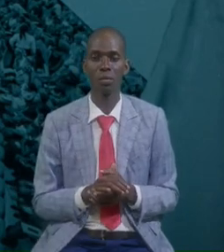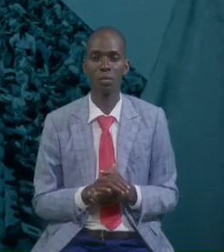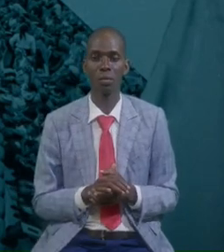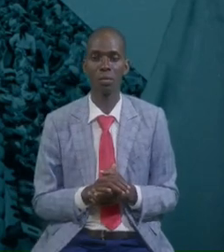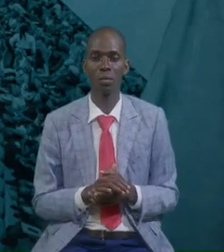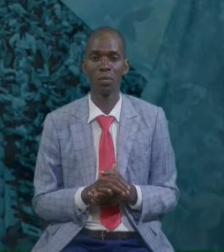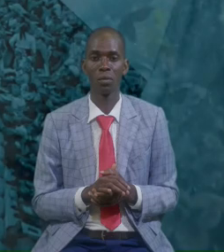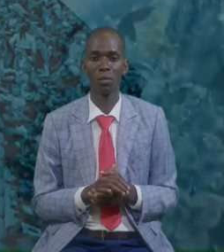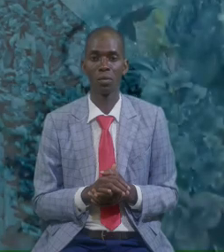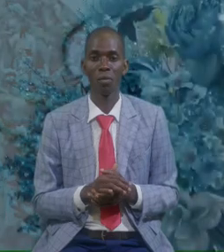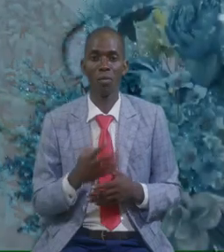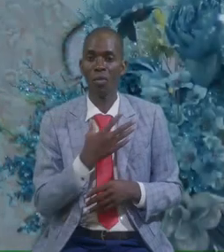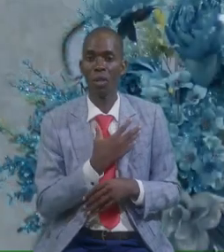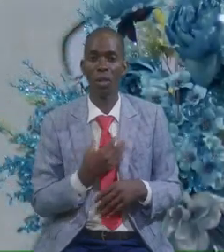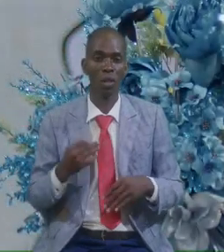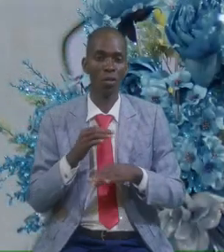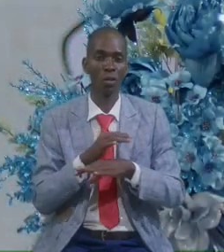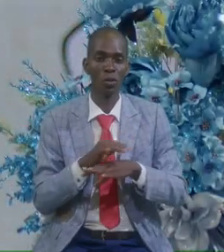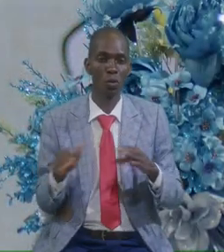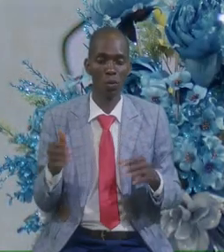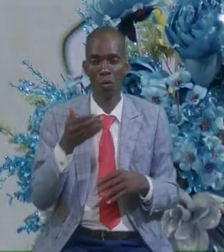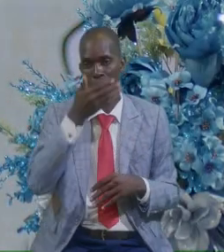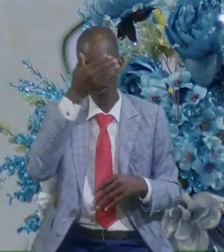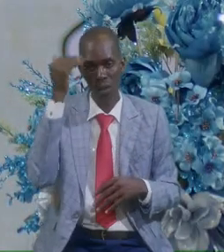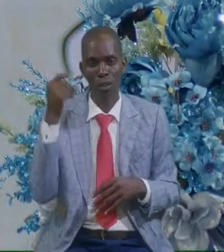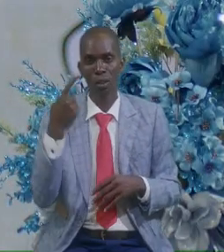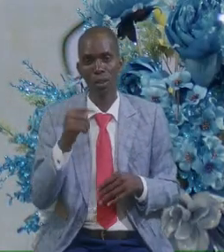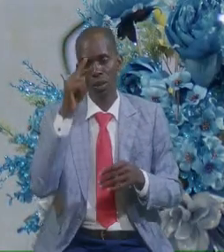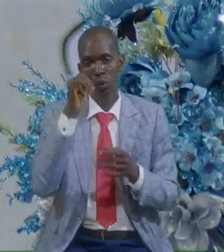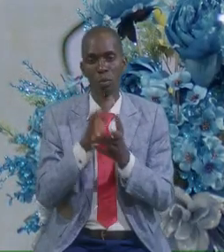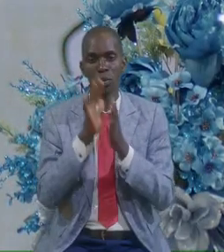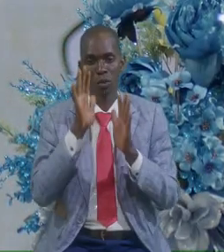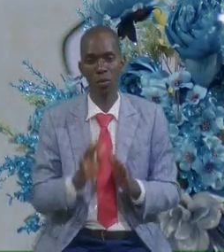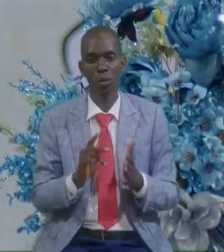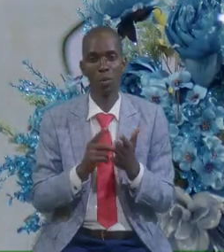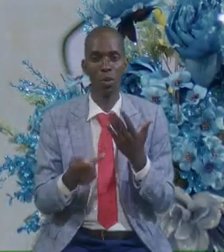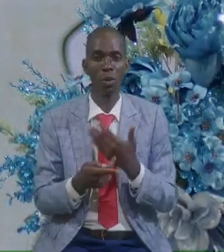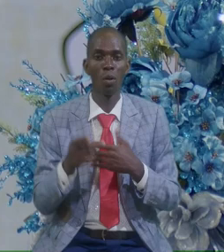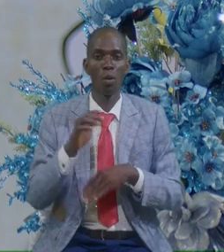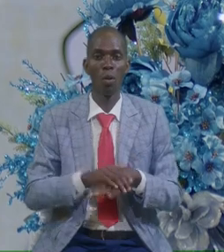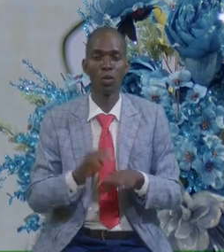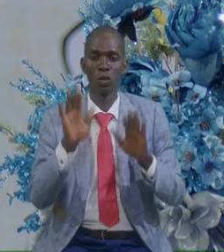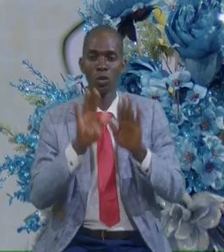And don't forget the Believers Banquet on Sunday, 3rd March